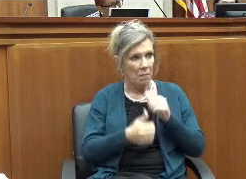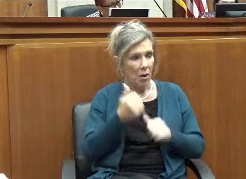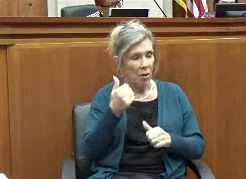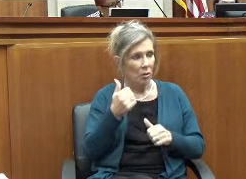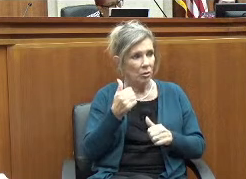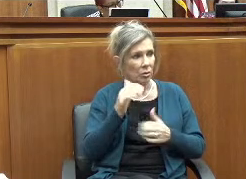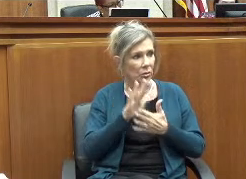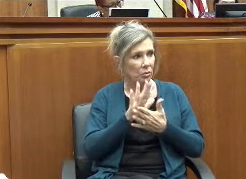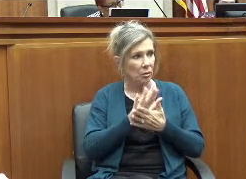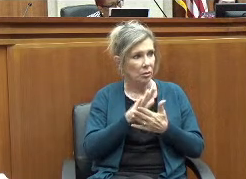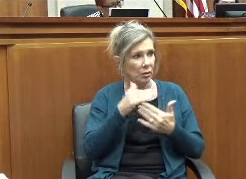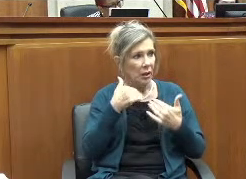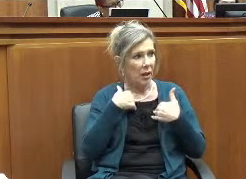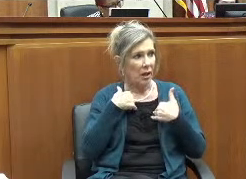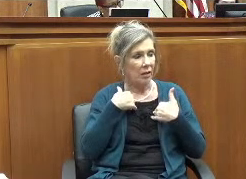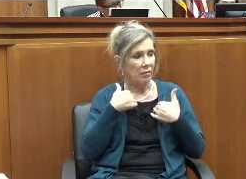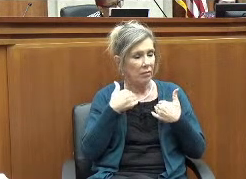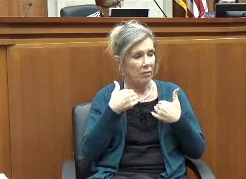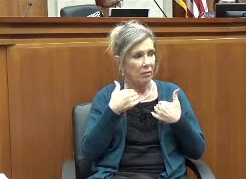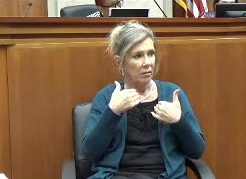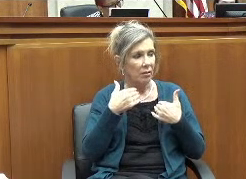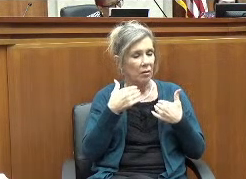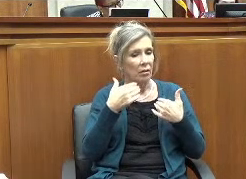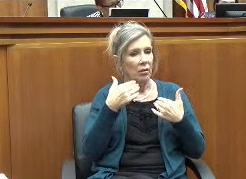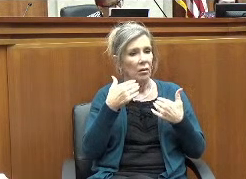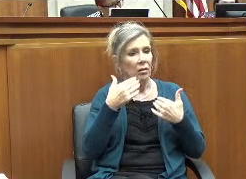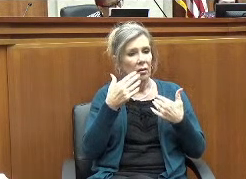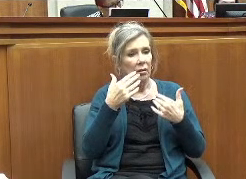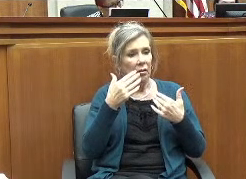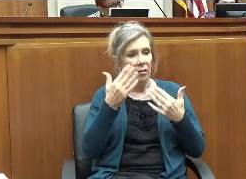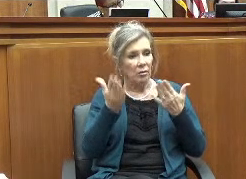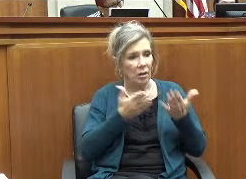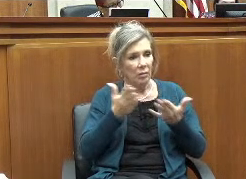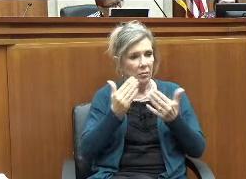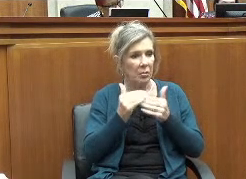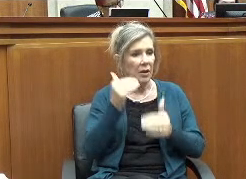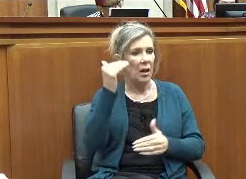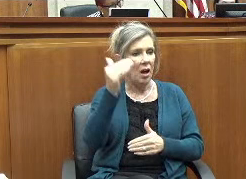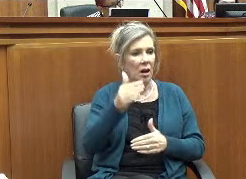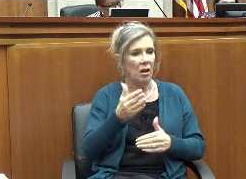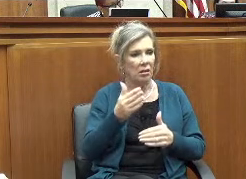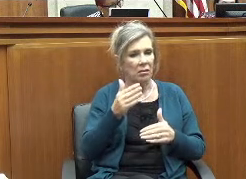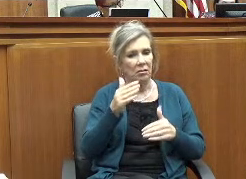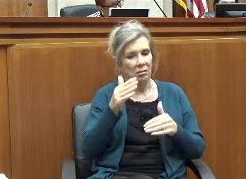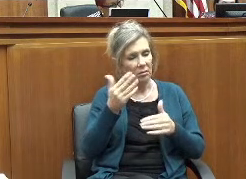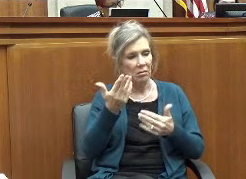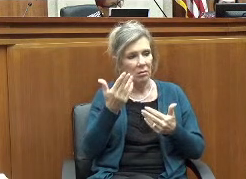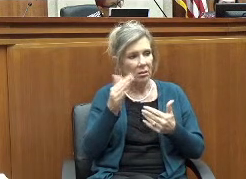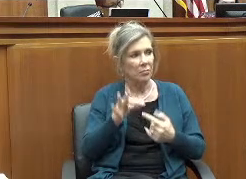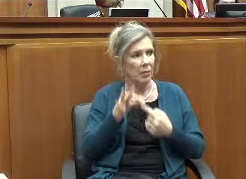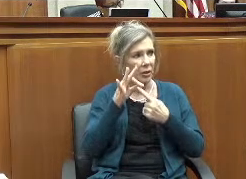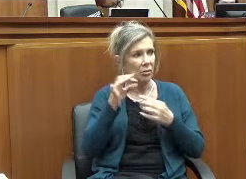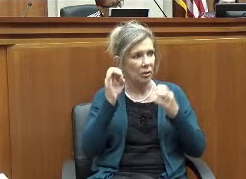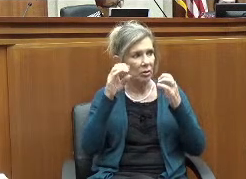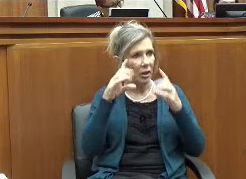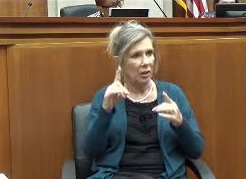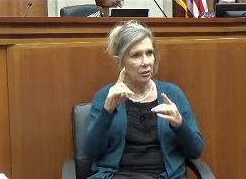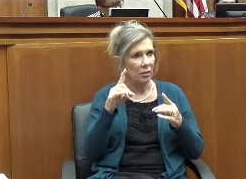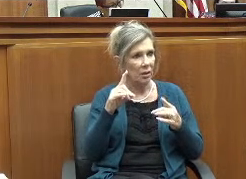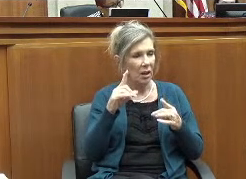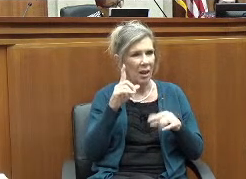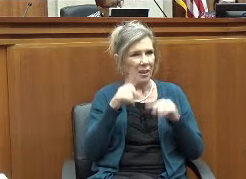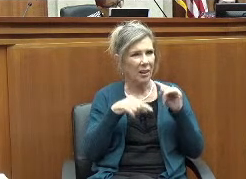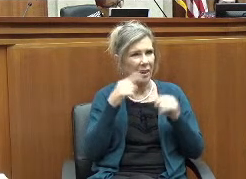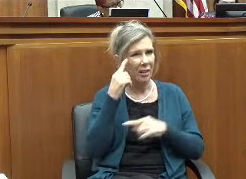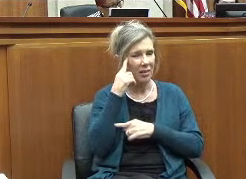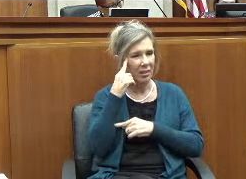that are beyond the normal type of special education services. But we do almost, I mean, I can't even hardly think